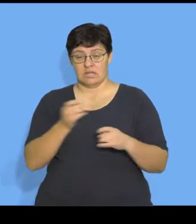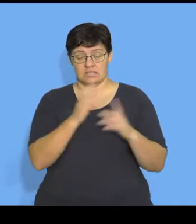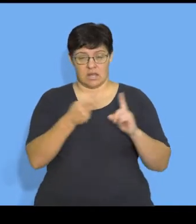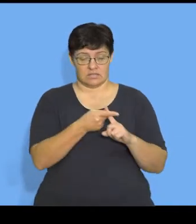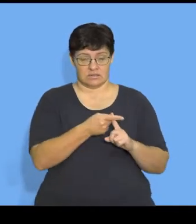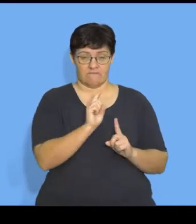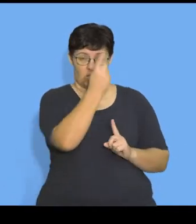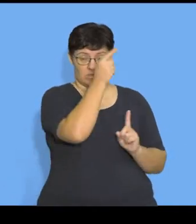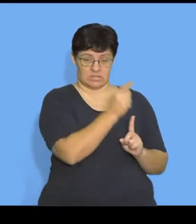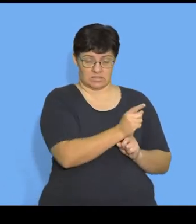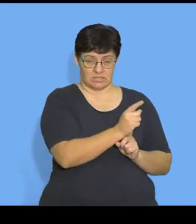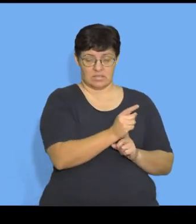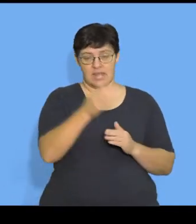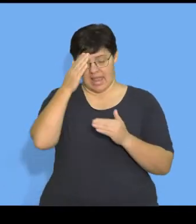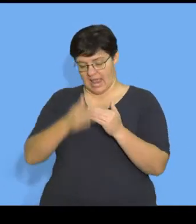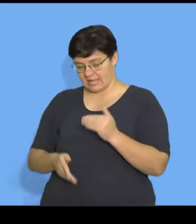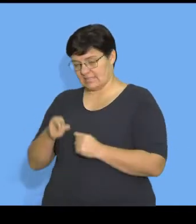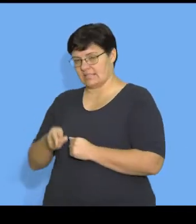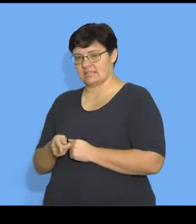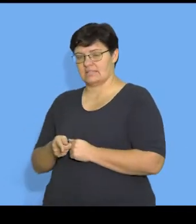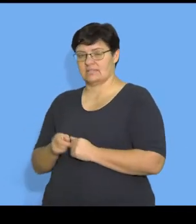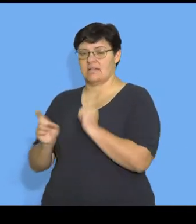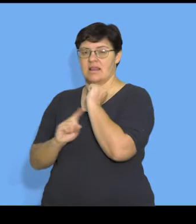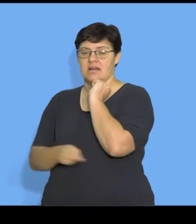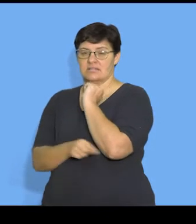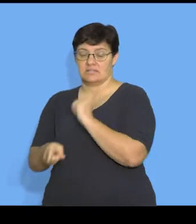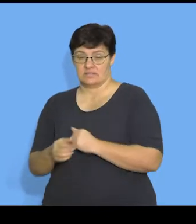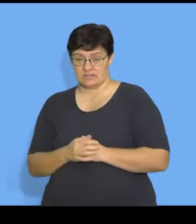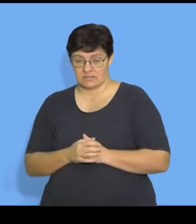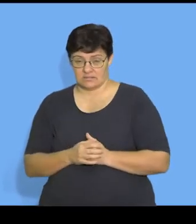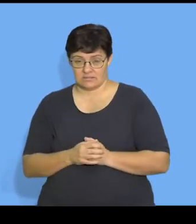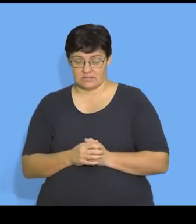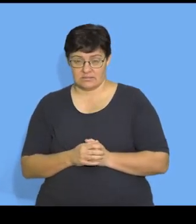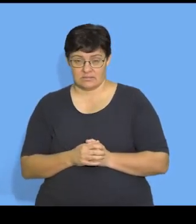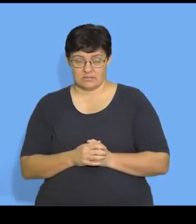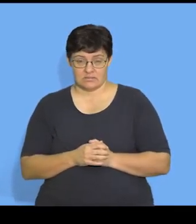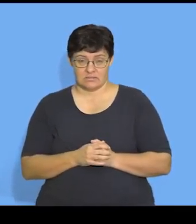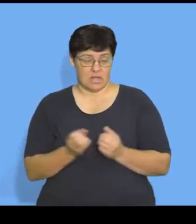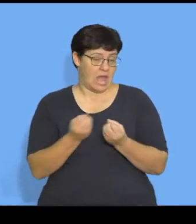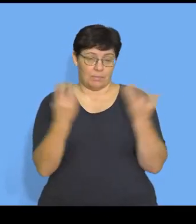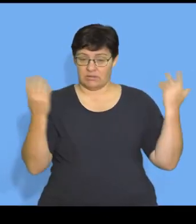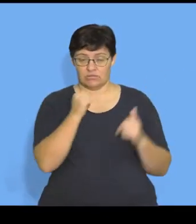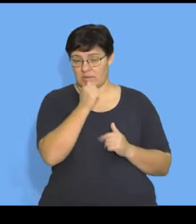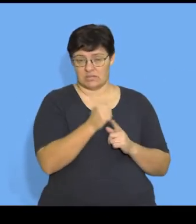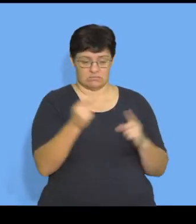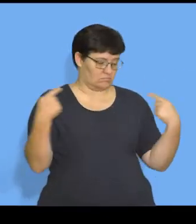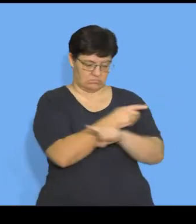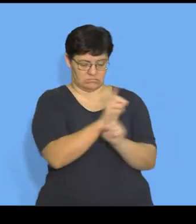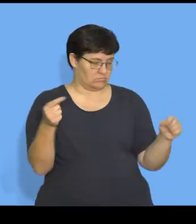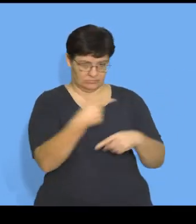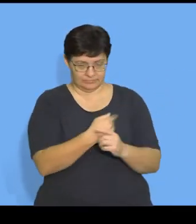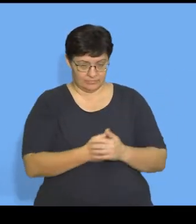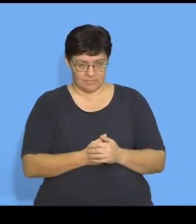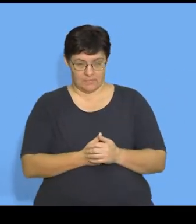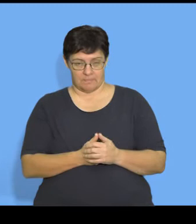one and ends at the end of the last one. No matter how many I've got, I just draw lots of arrows from left to right and up and